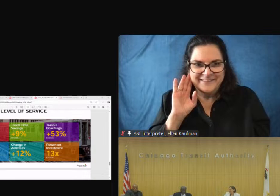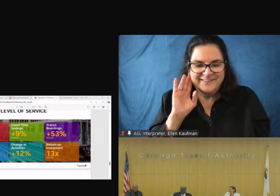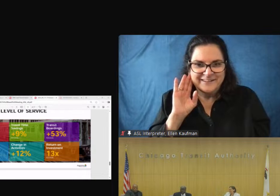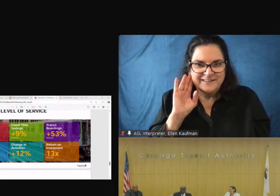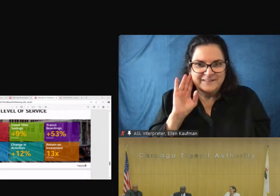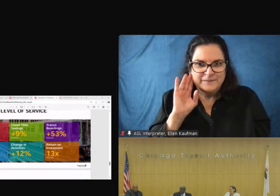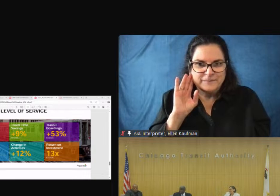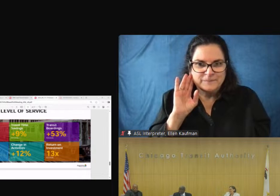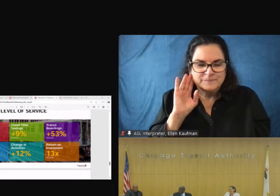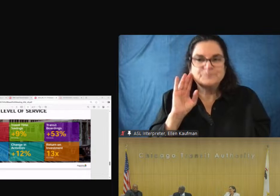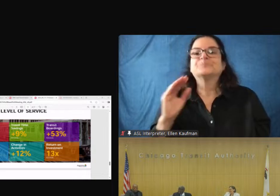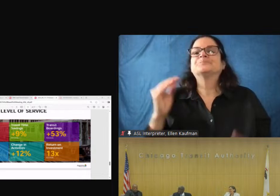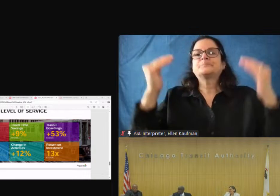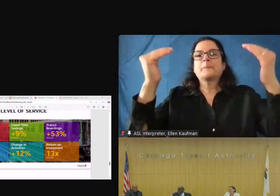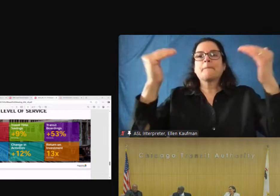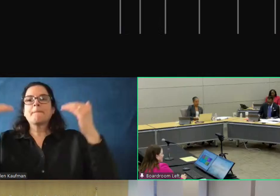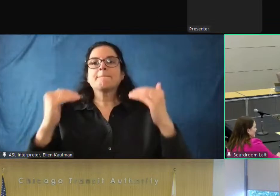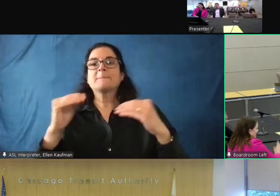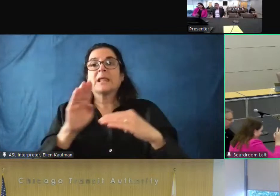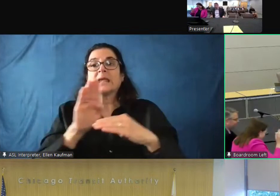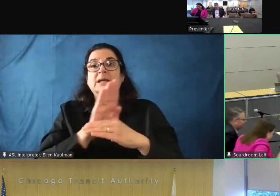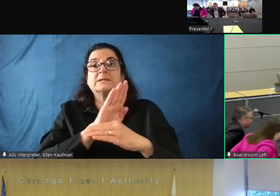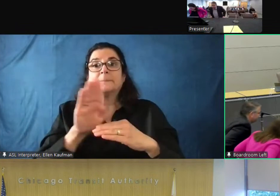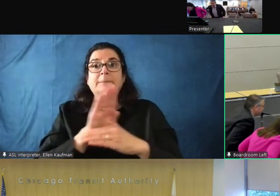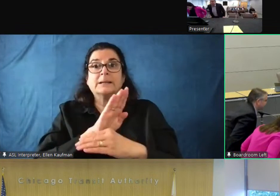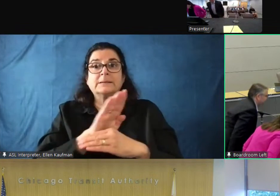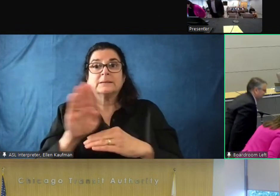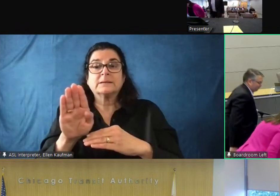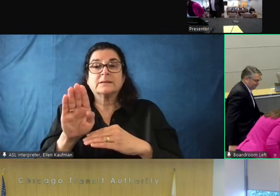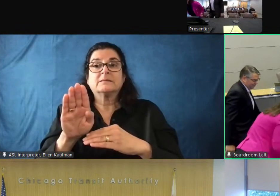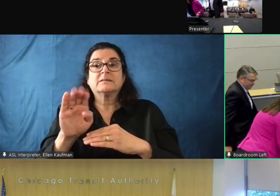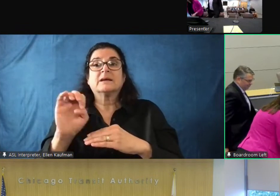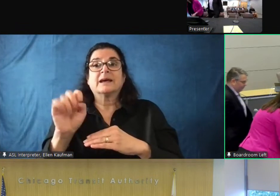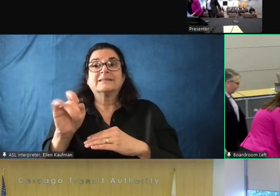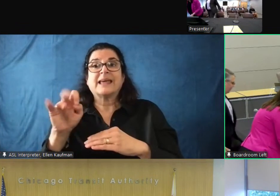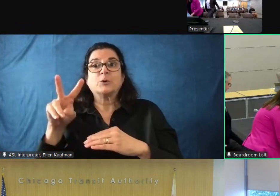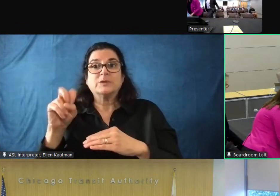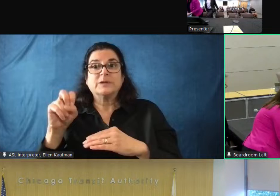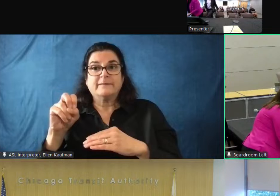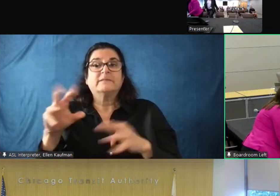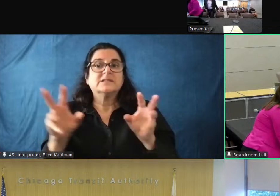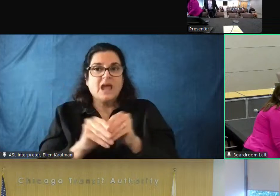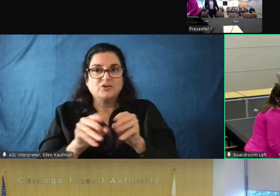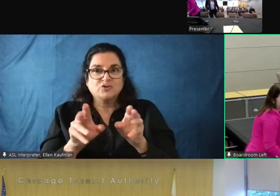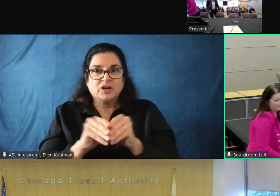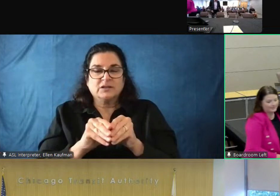Our next order of business is executive session.